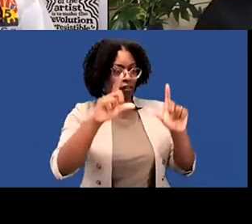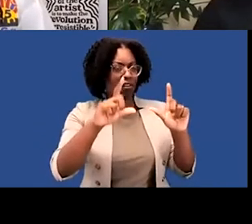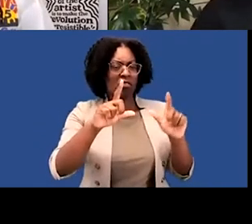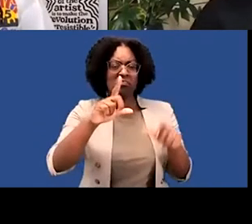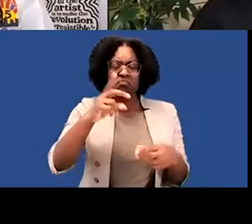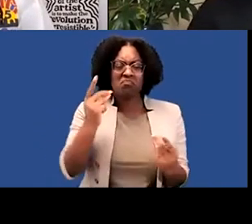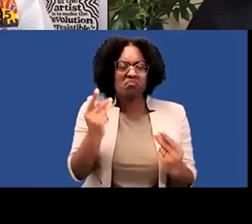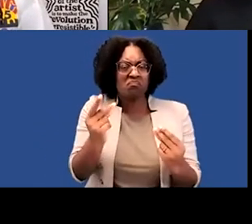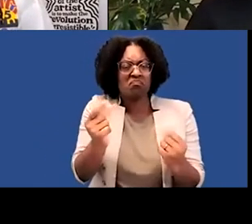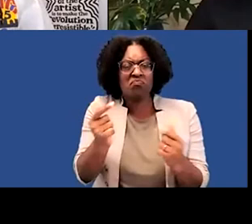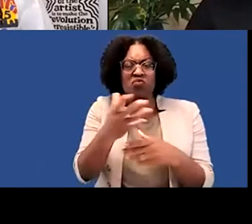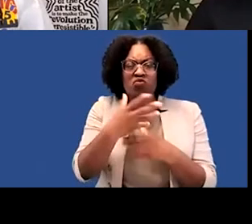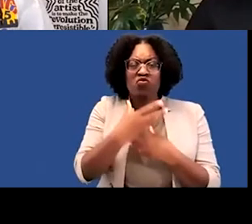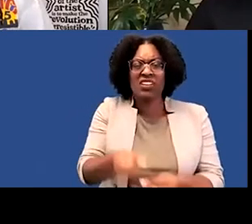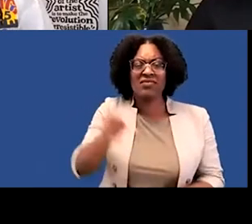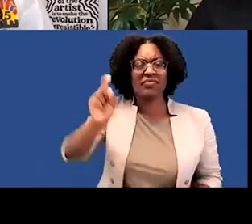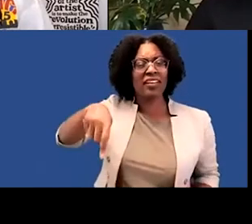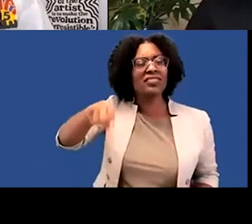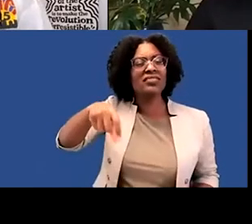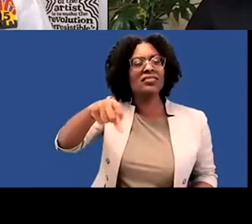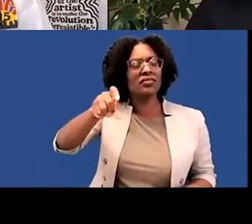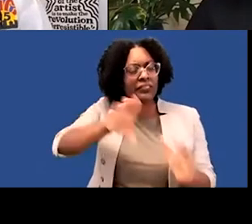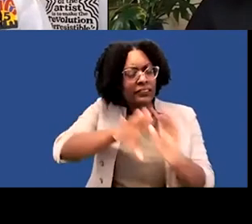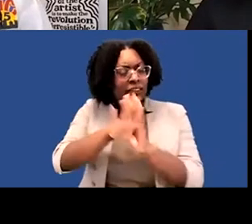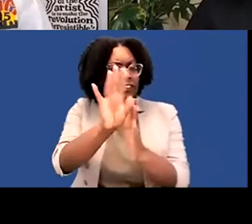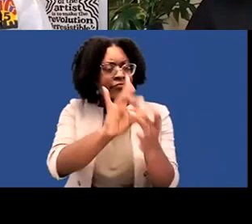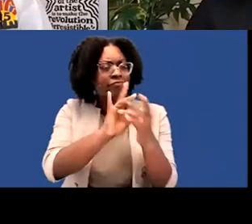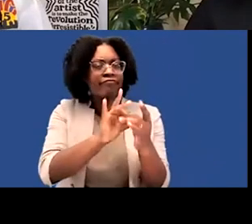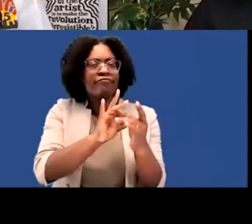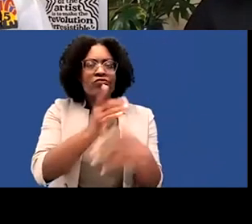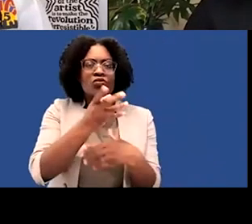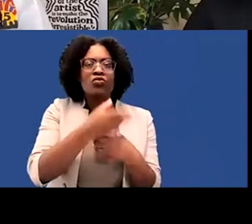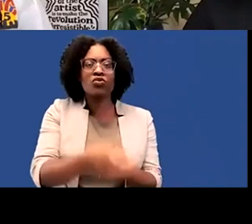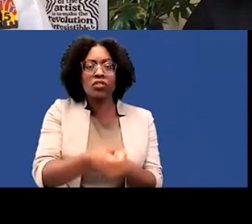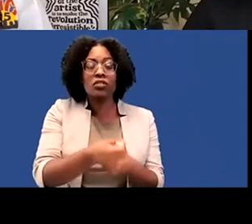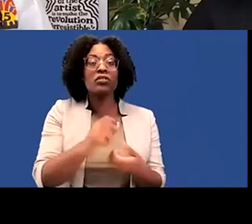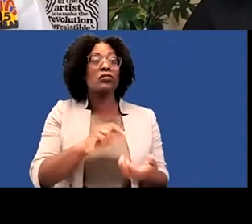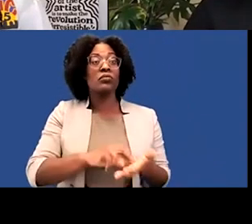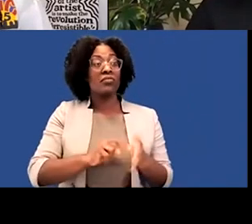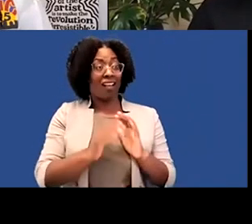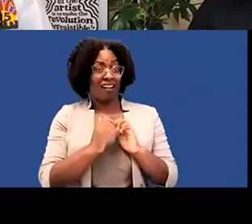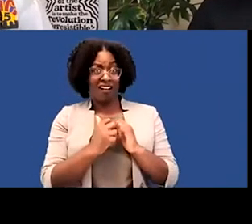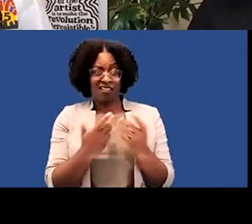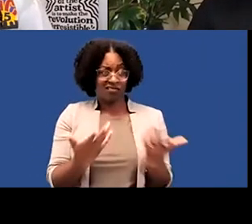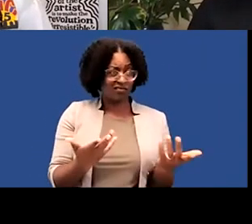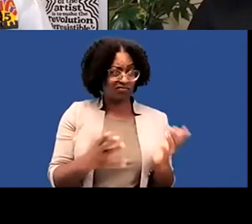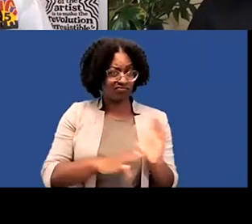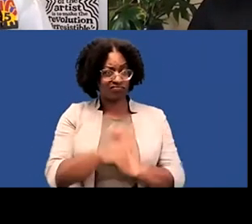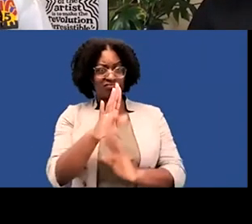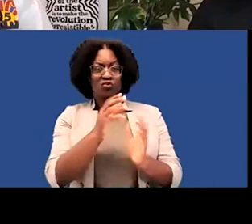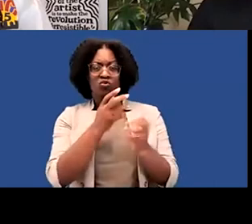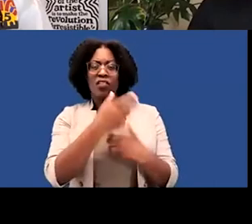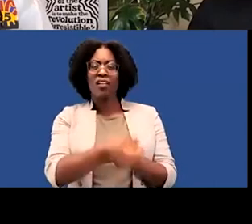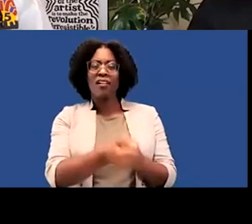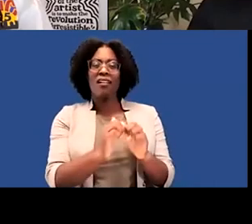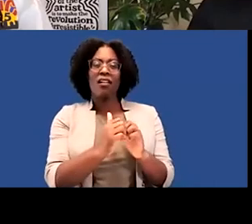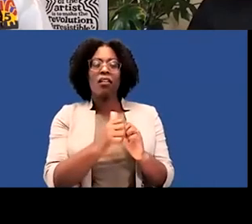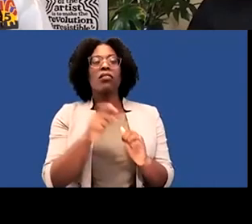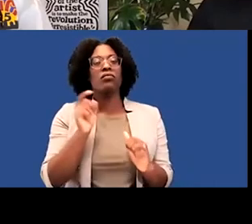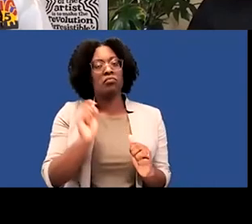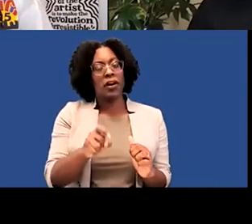really, really quickly. And I think that for me, that involves doing a lot of listening. That means